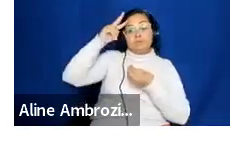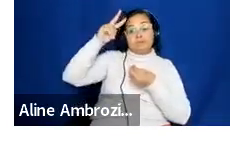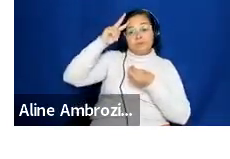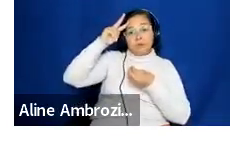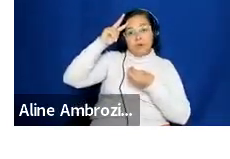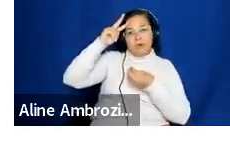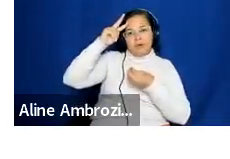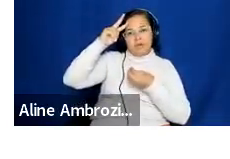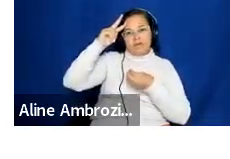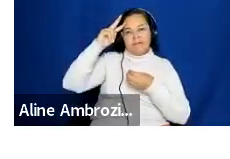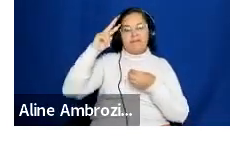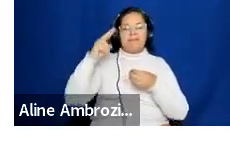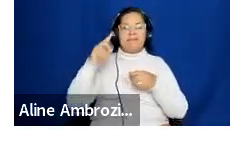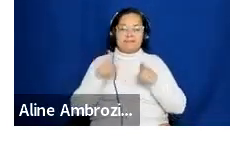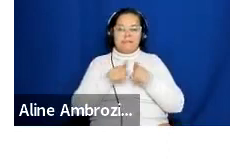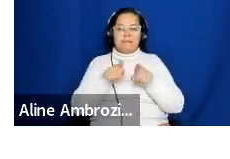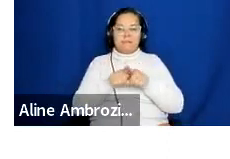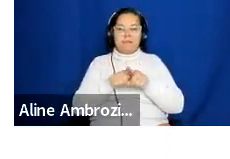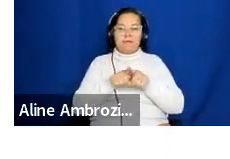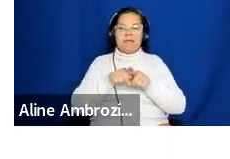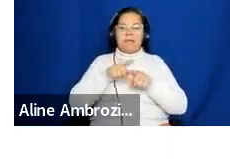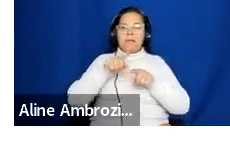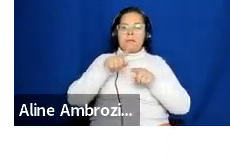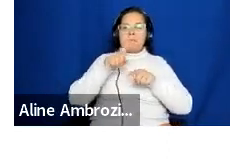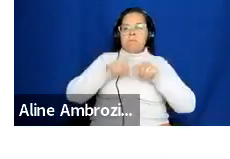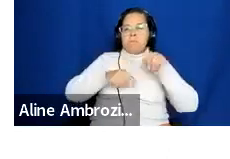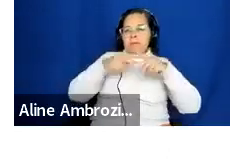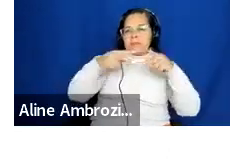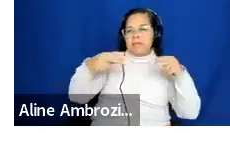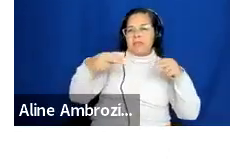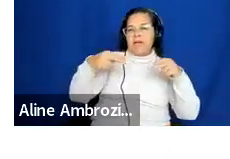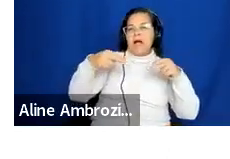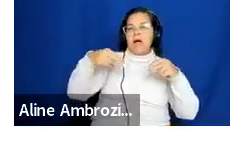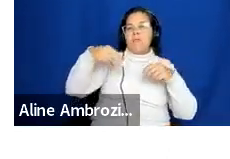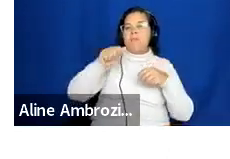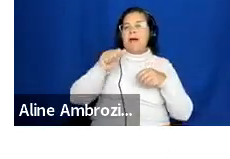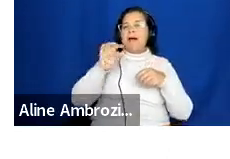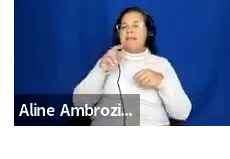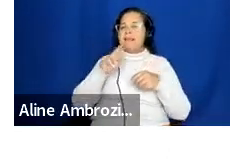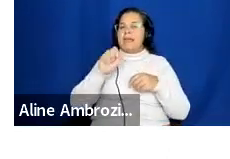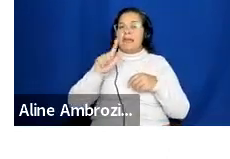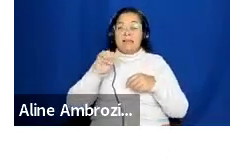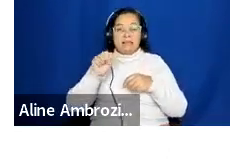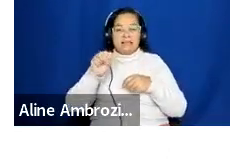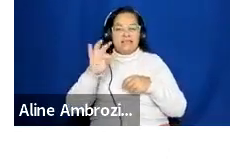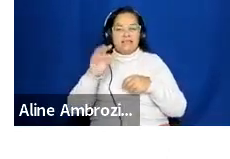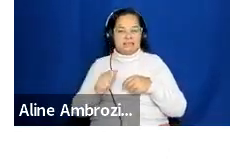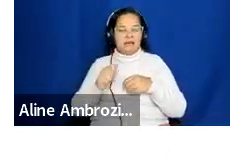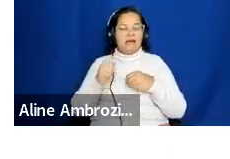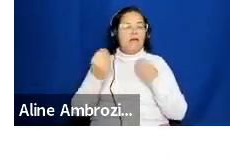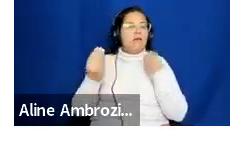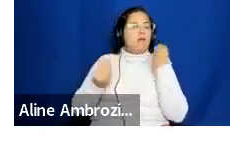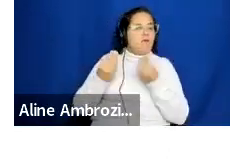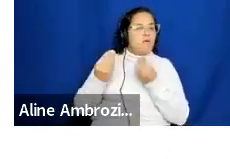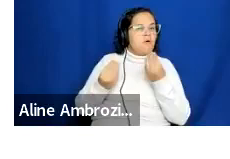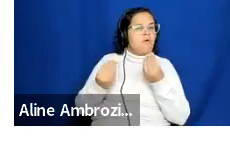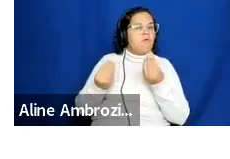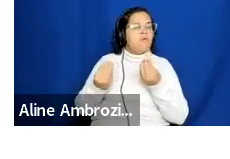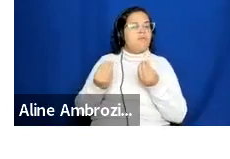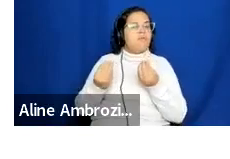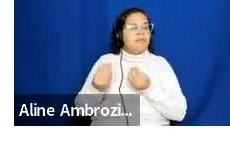This question that I've raised of a historical developmental approach and whether that has